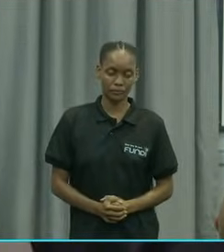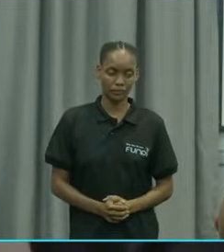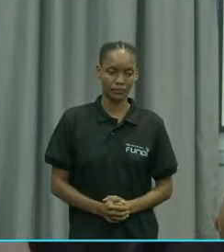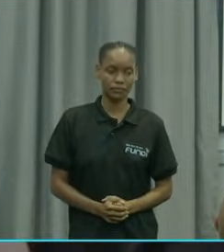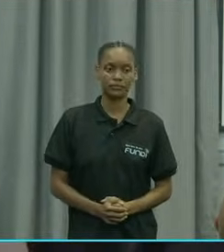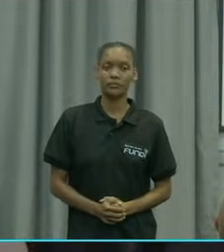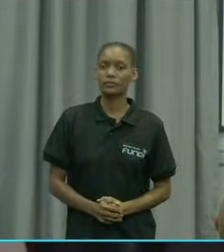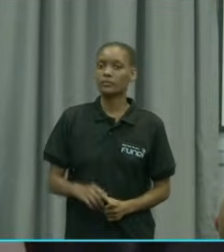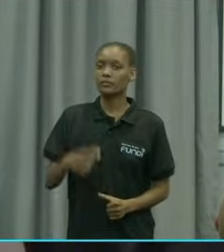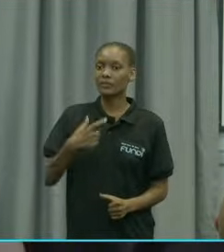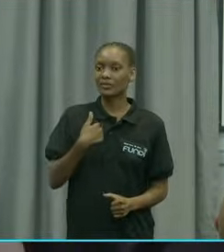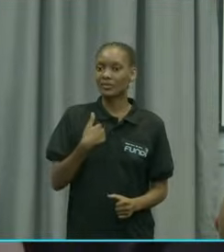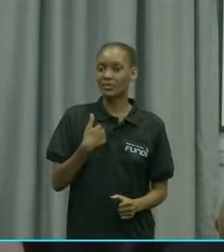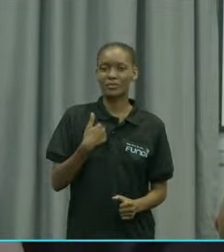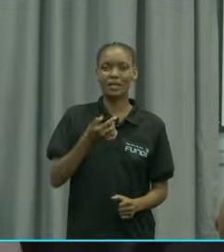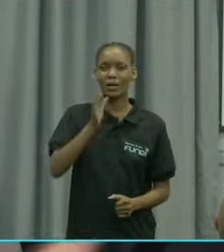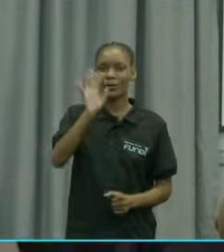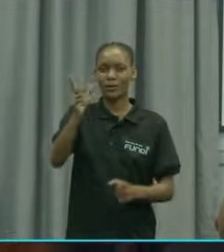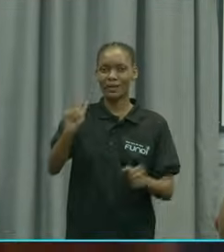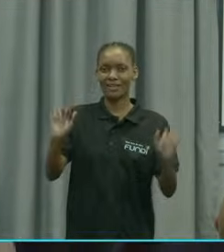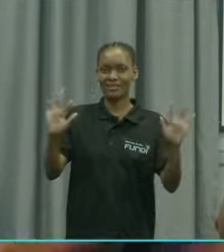And I'm not going to mention all of them.